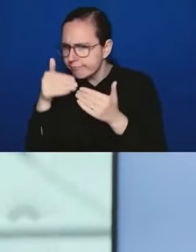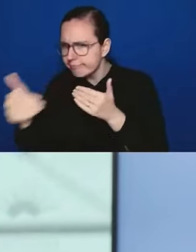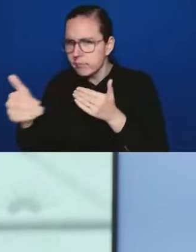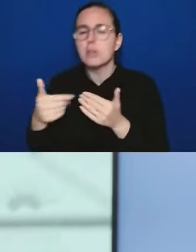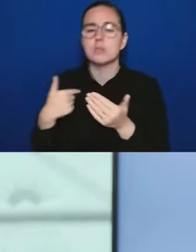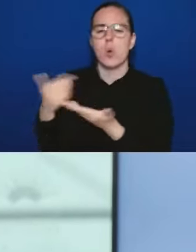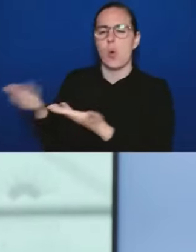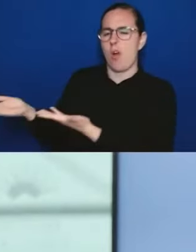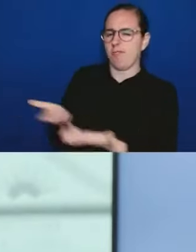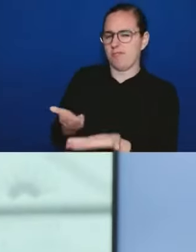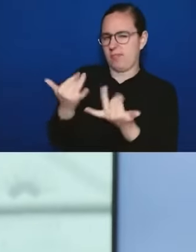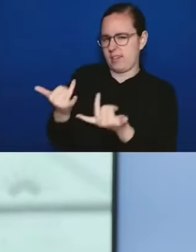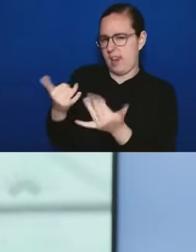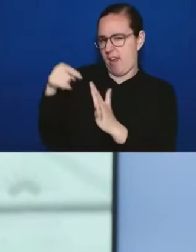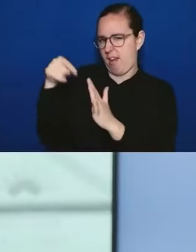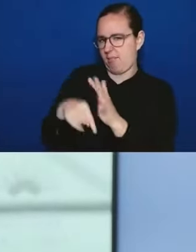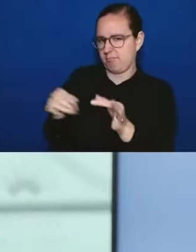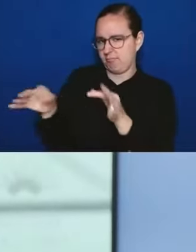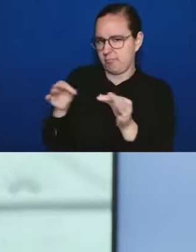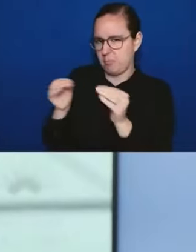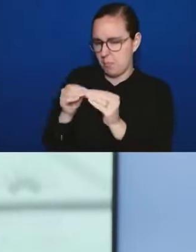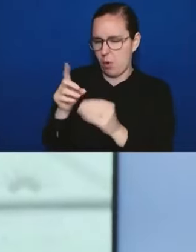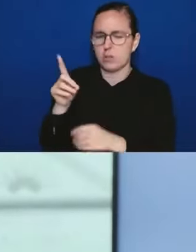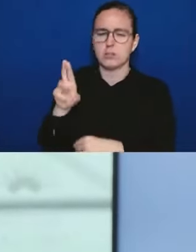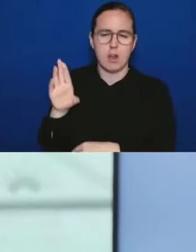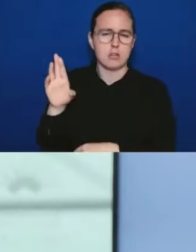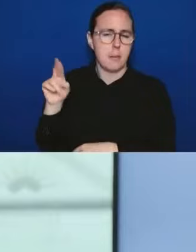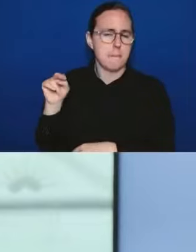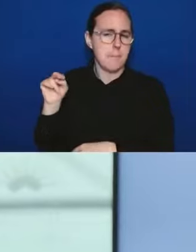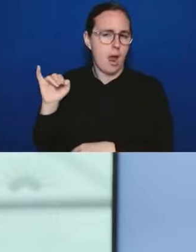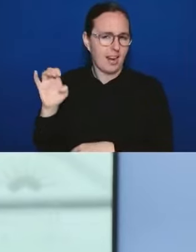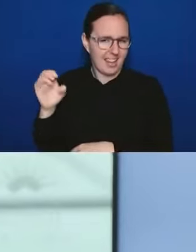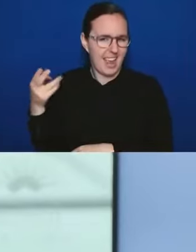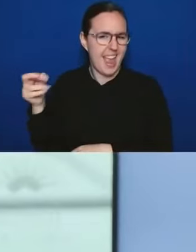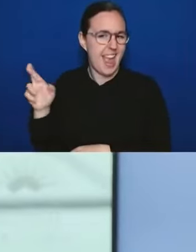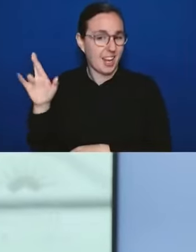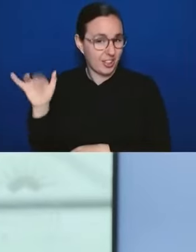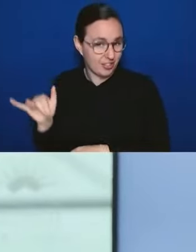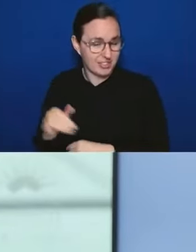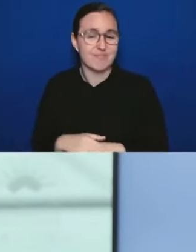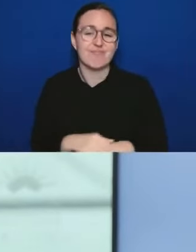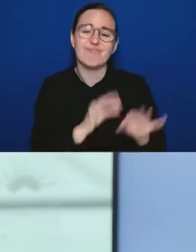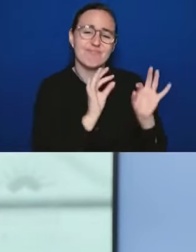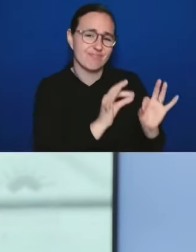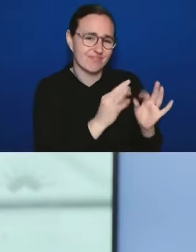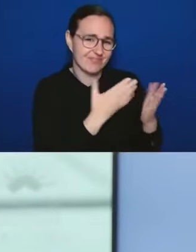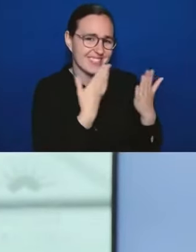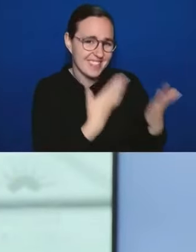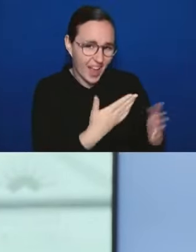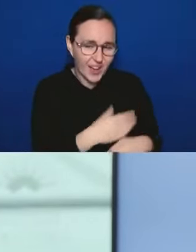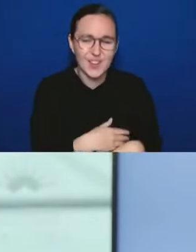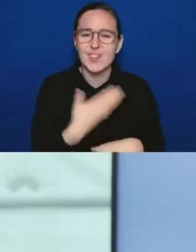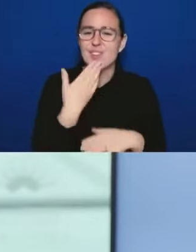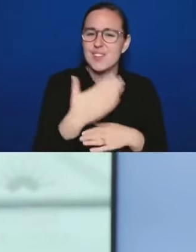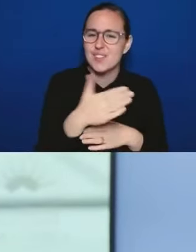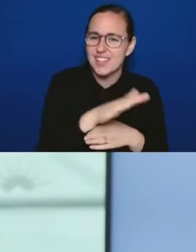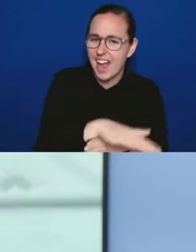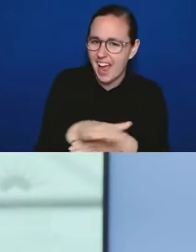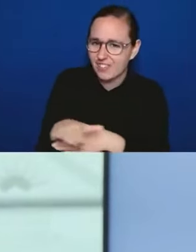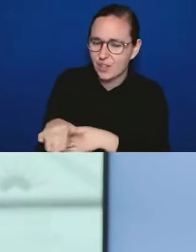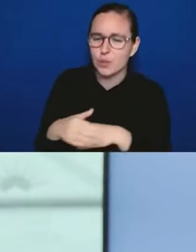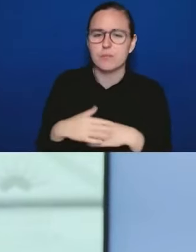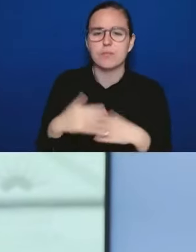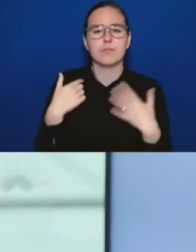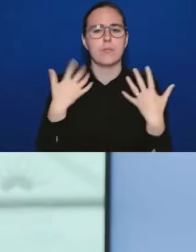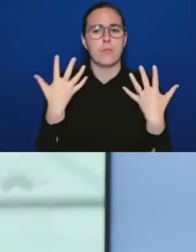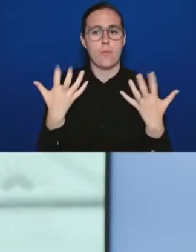Thank you very much and good afternoon. And I wanted to take the opportunity to start this afternoon